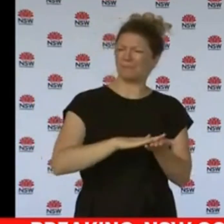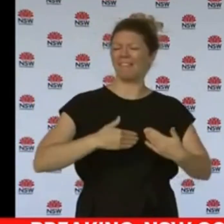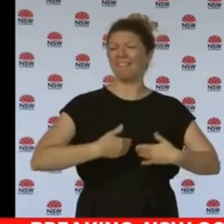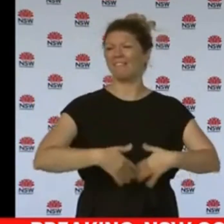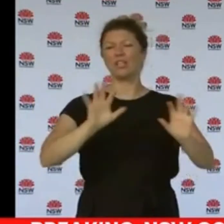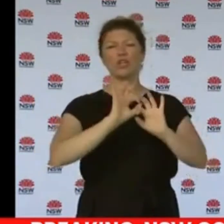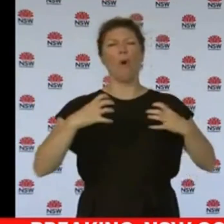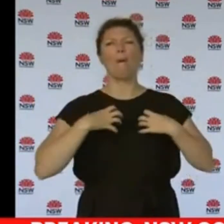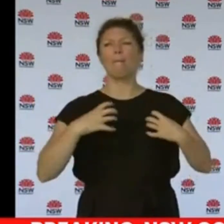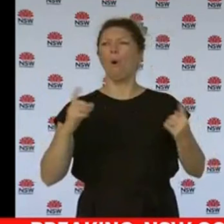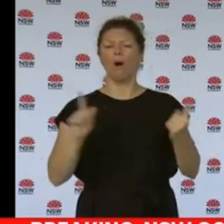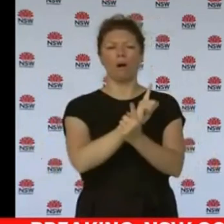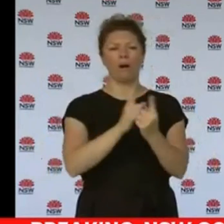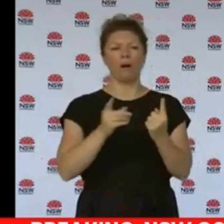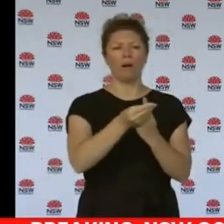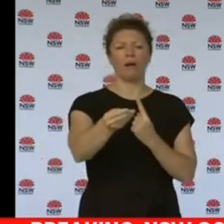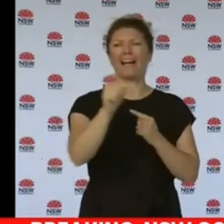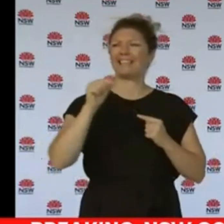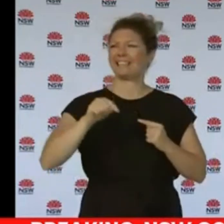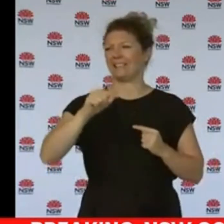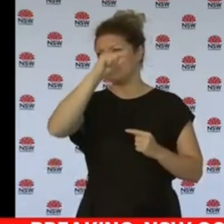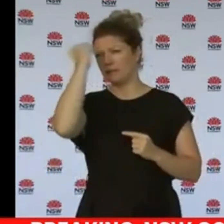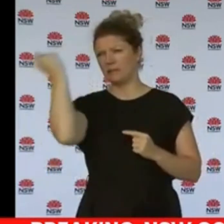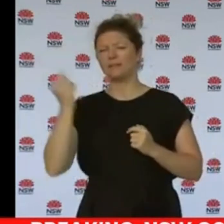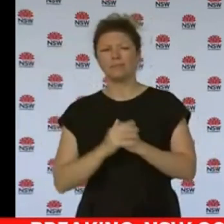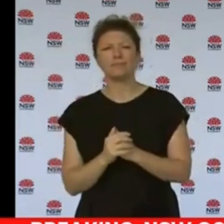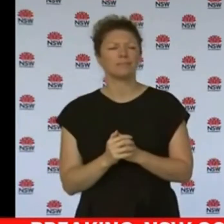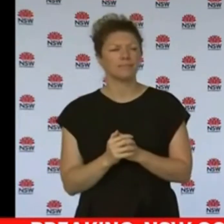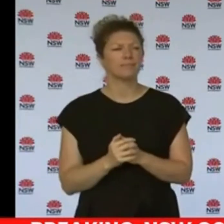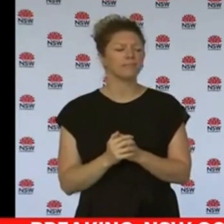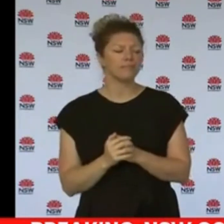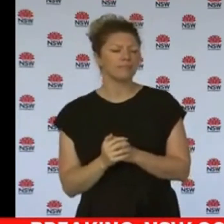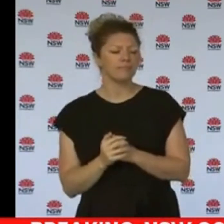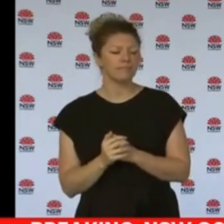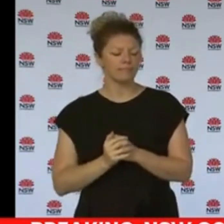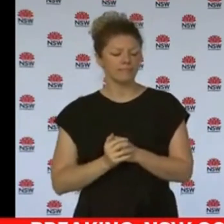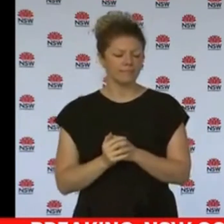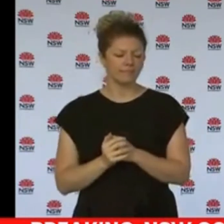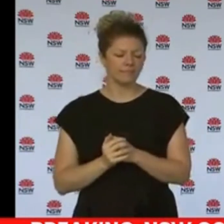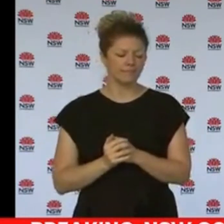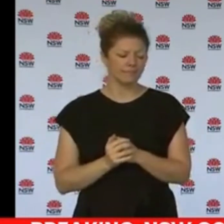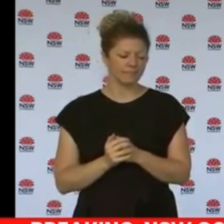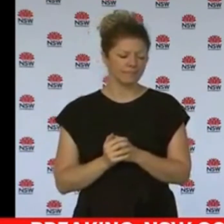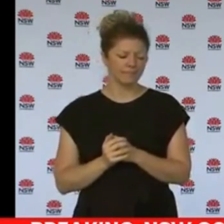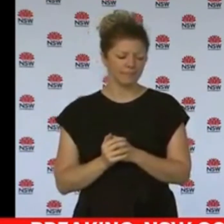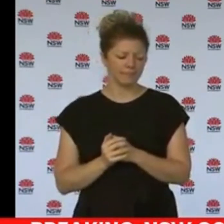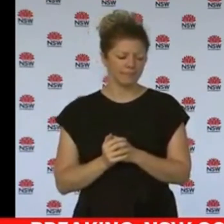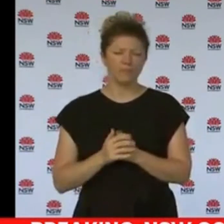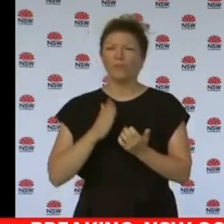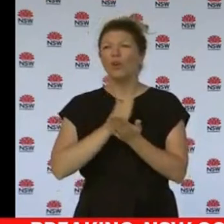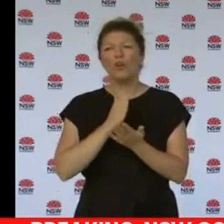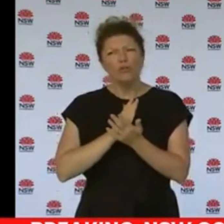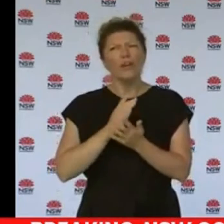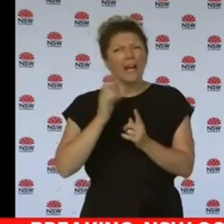transmission, that we all play a part in that. In terms of the public health alert, it is critical that we are